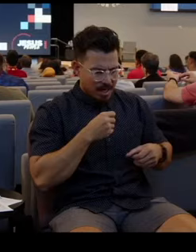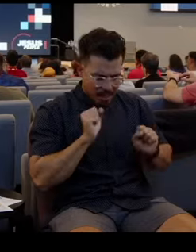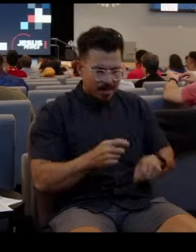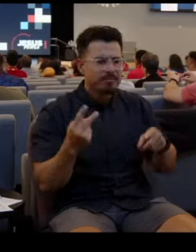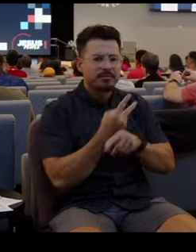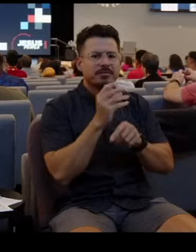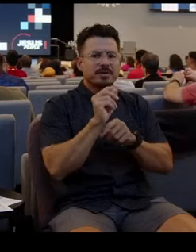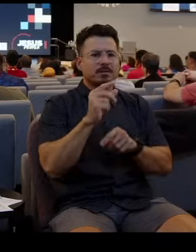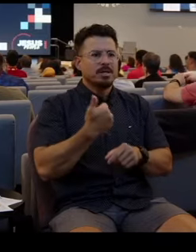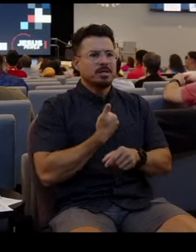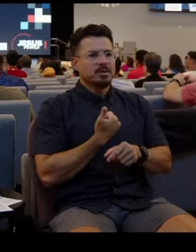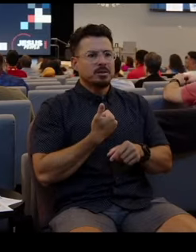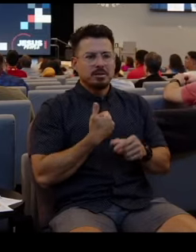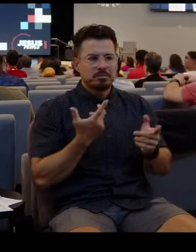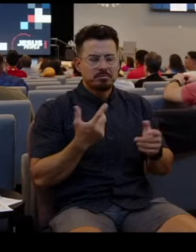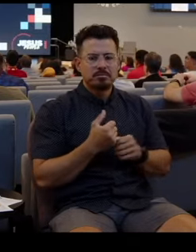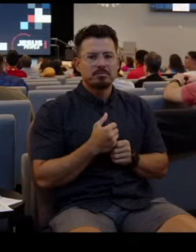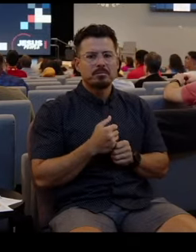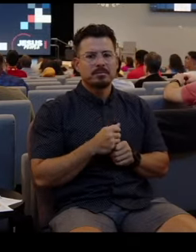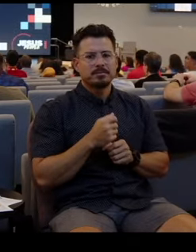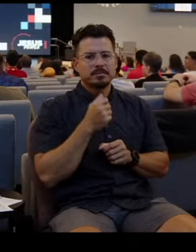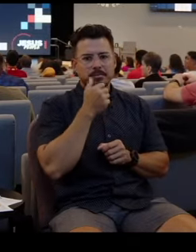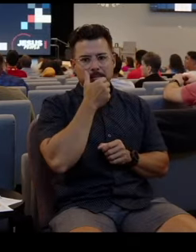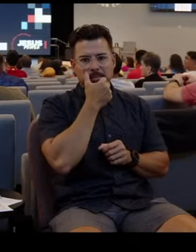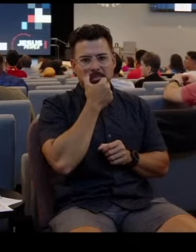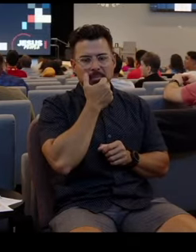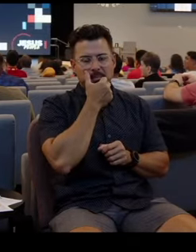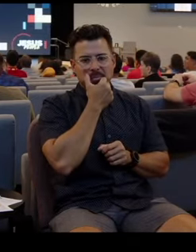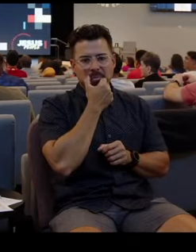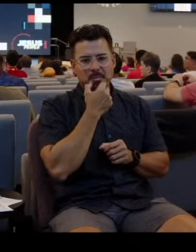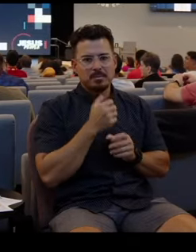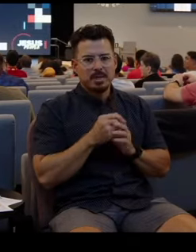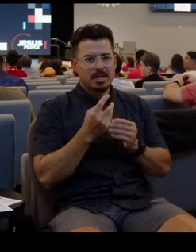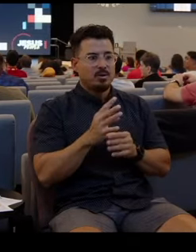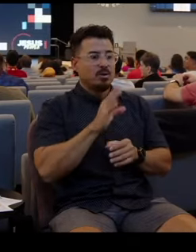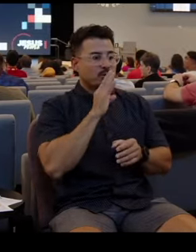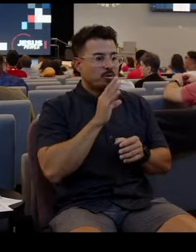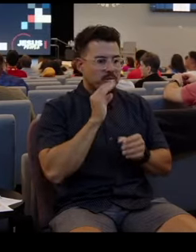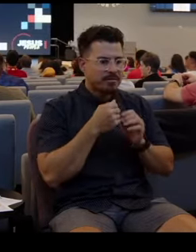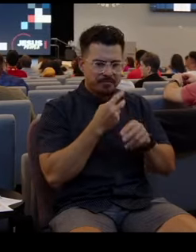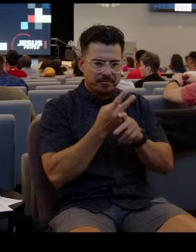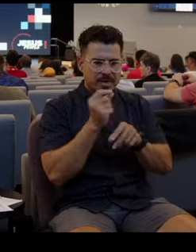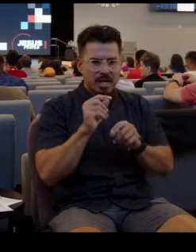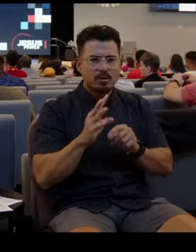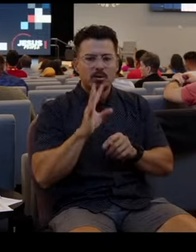more power than if they sent me, you know, a ream of papers. And how to talk to a loan officer.